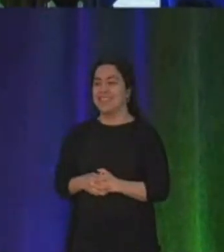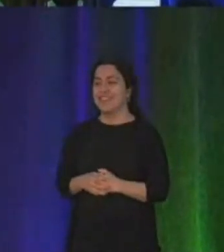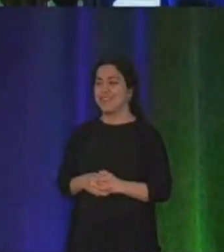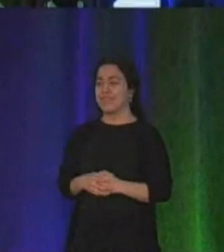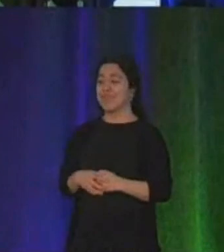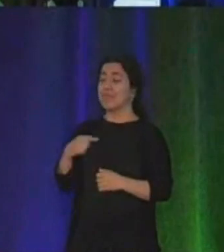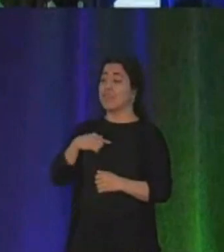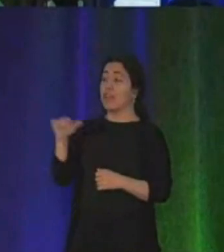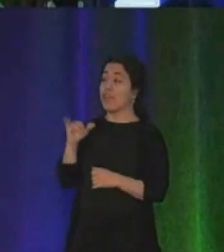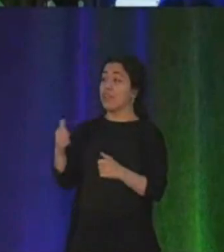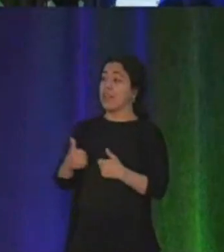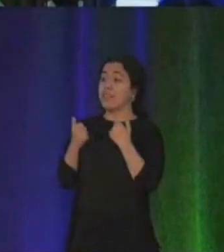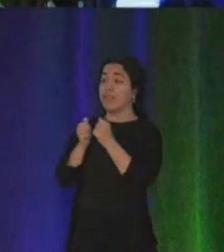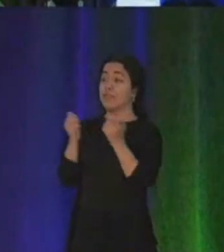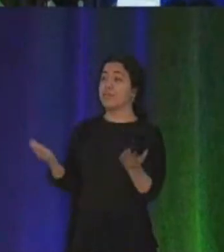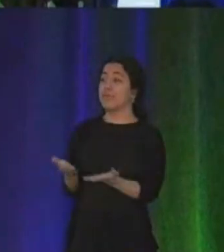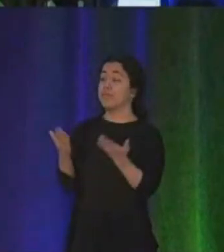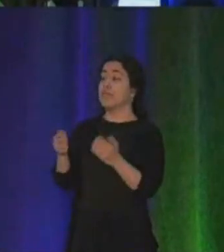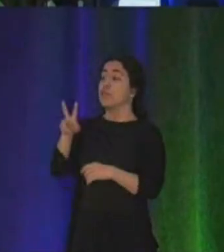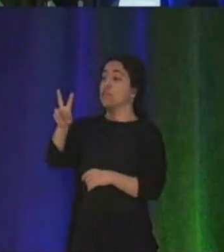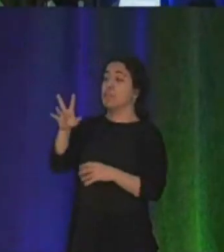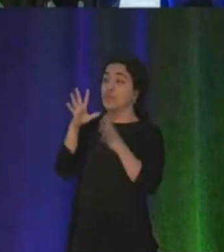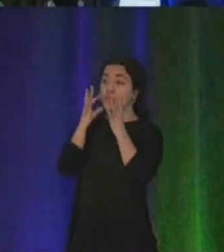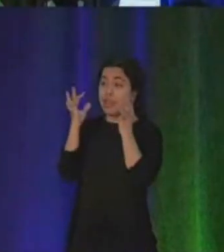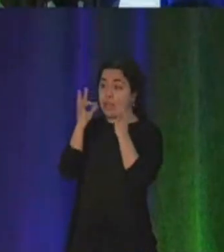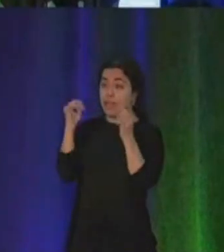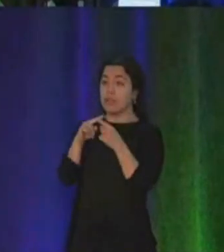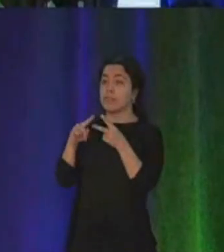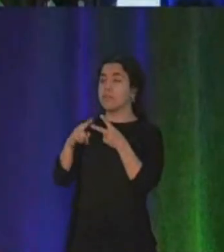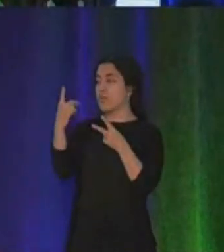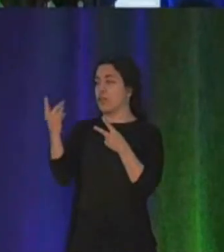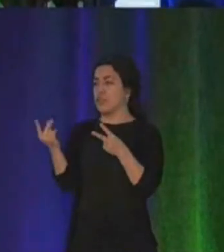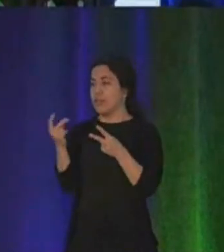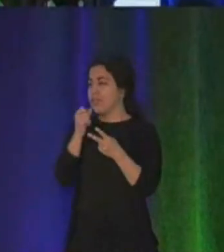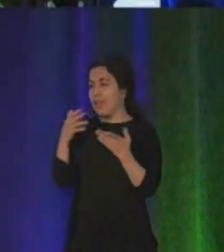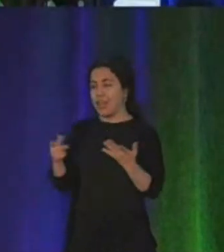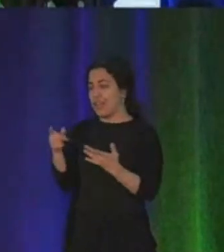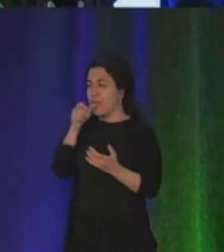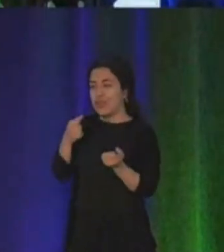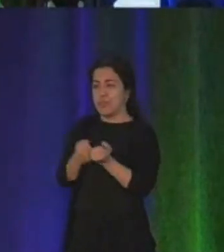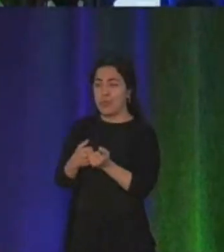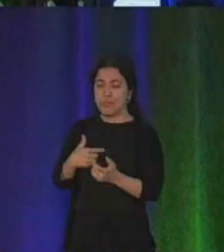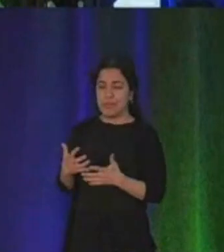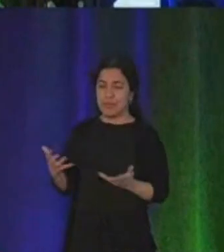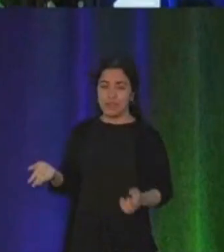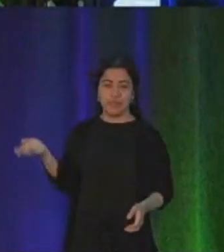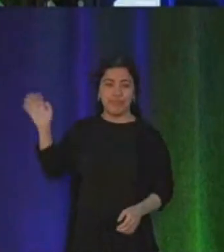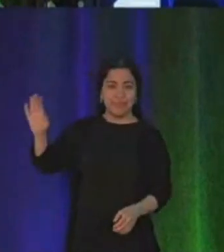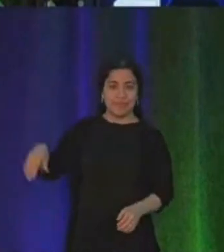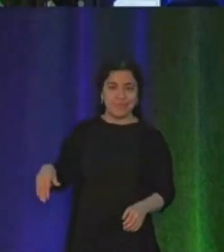also live here with 2 cats and a dog. They're not here because they don't support me as much.